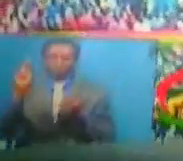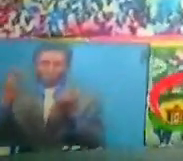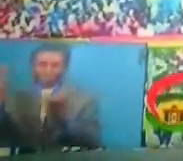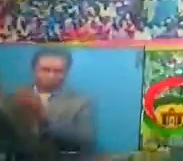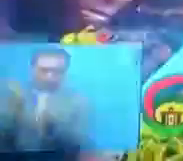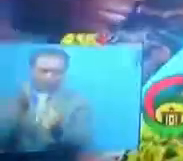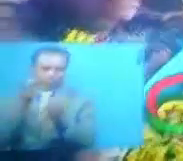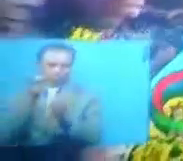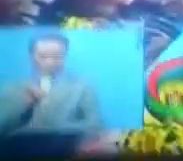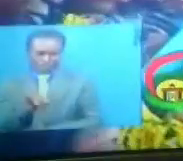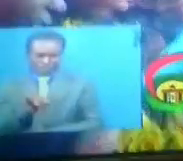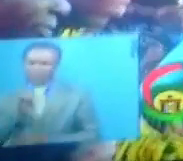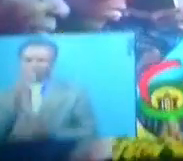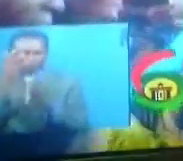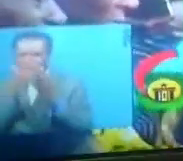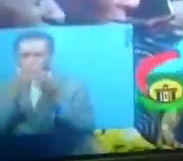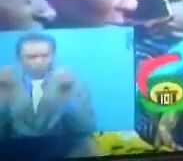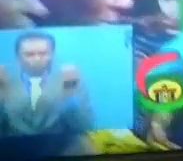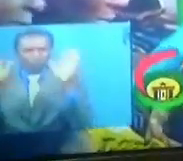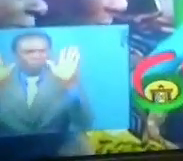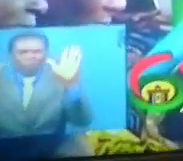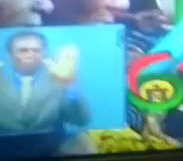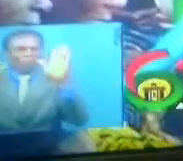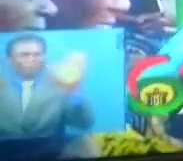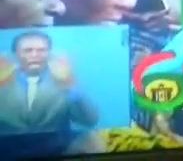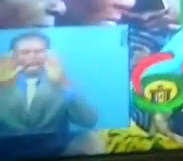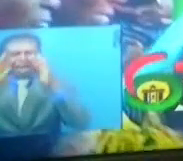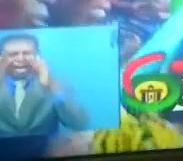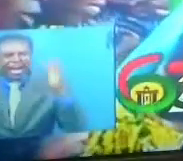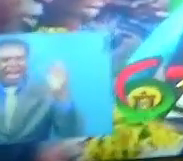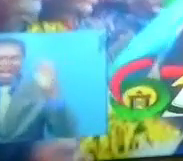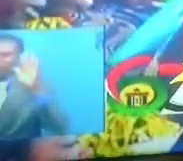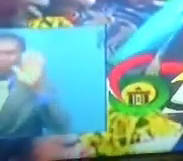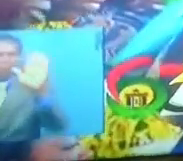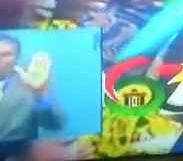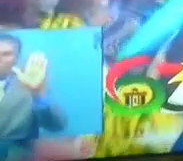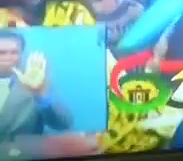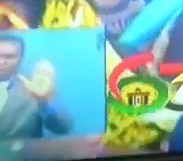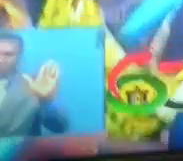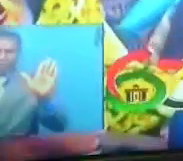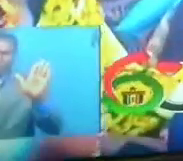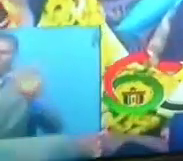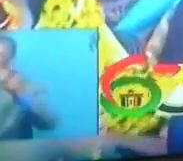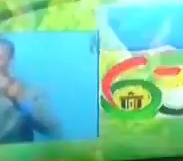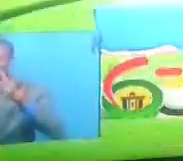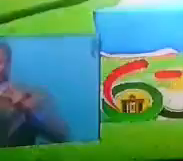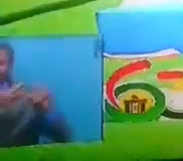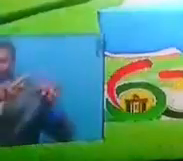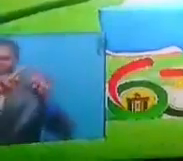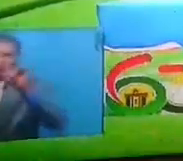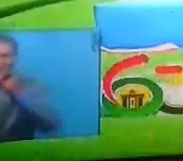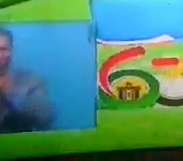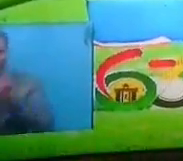scenes, beautiful sounds, beautiful people, beautiful cultures, diversity of